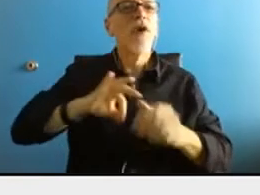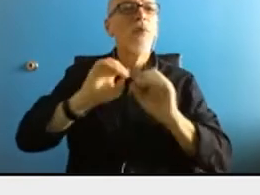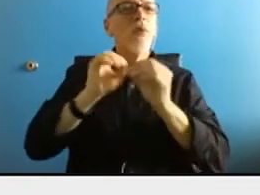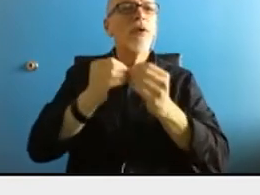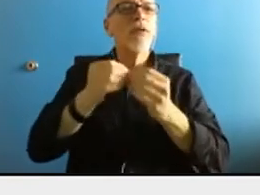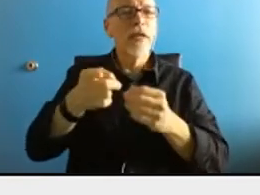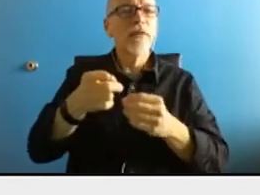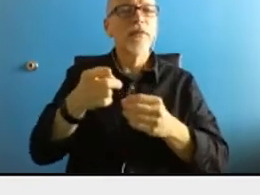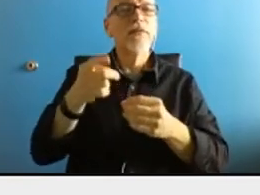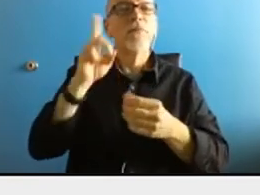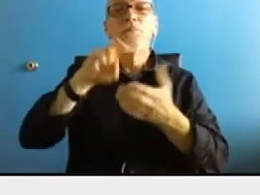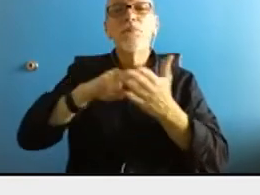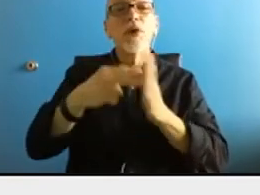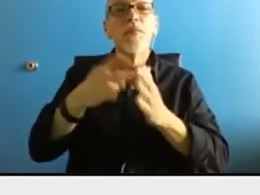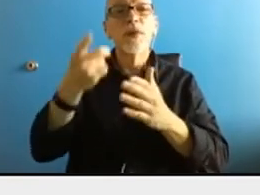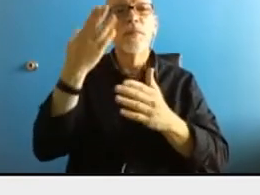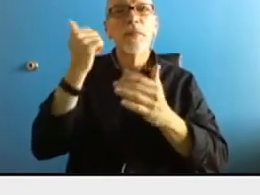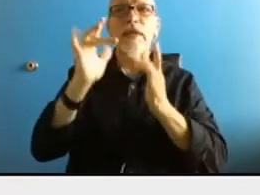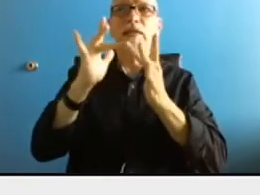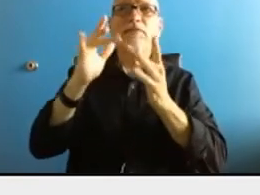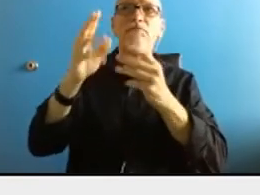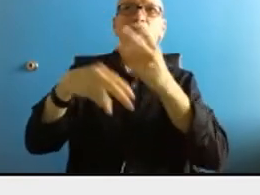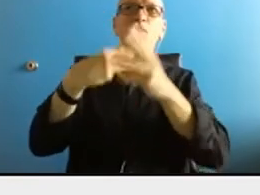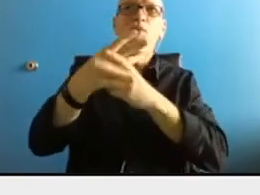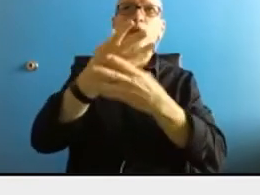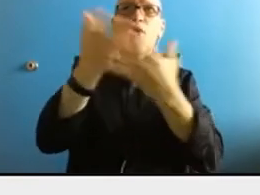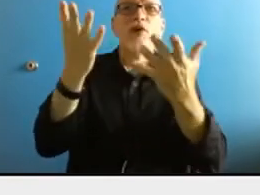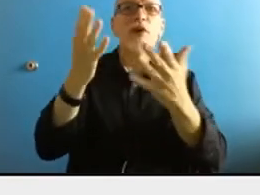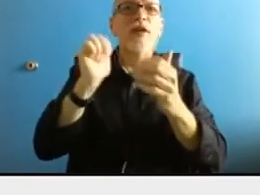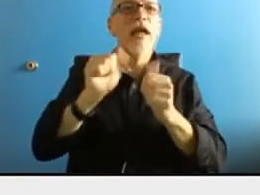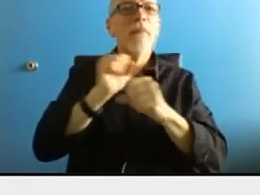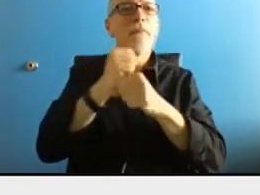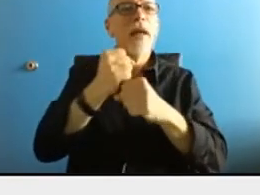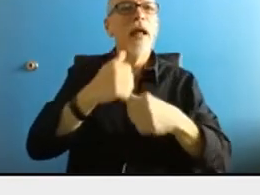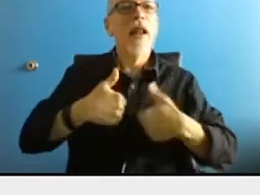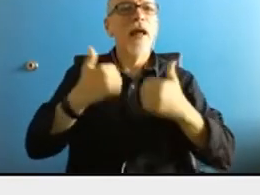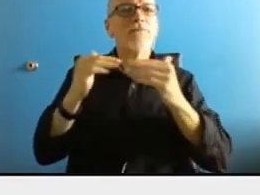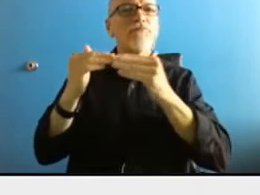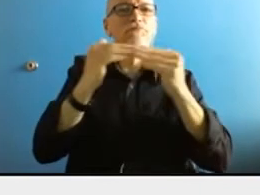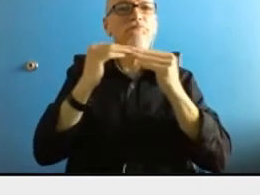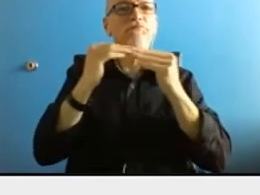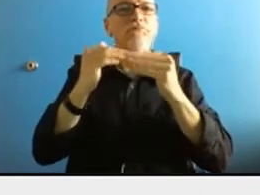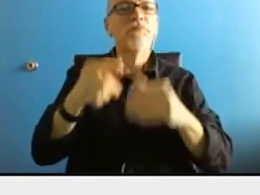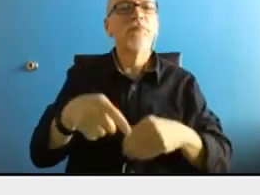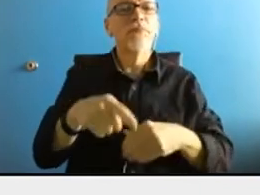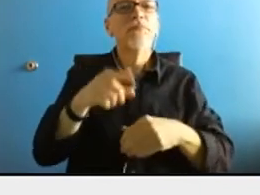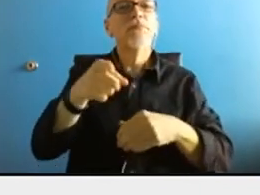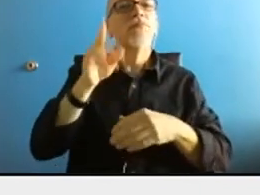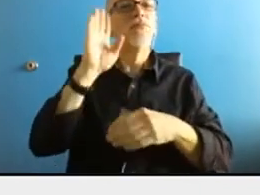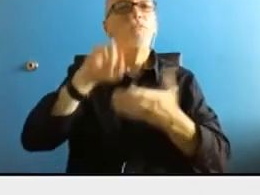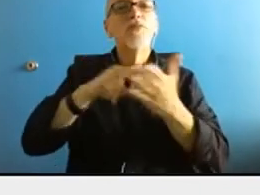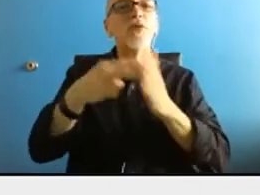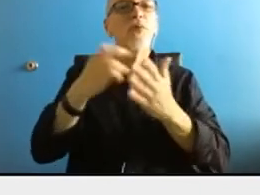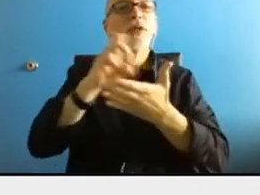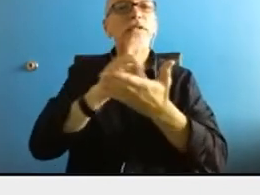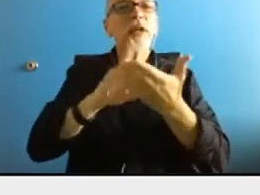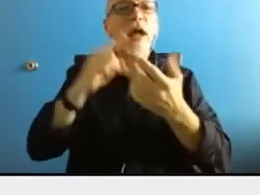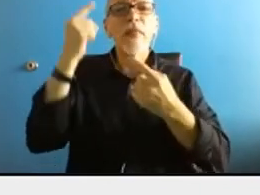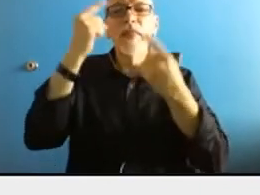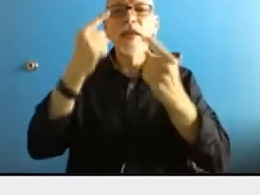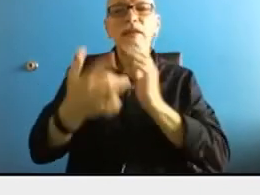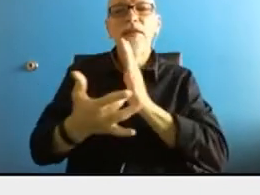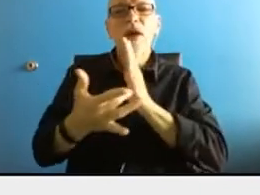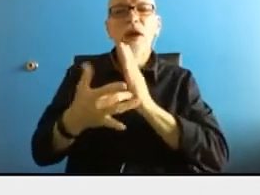that the digital age is the great equalizer. Their mission at Deaf Kids Code is to promote design thinking, technology, and computer